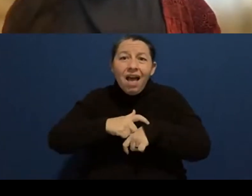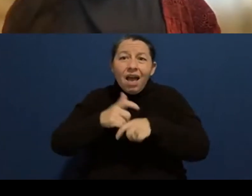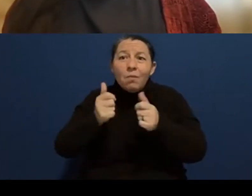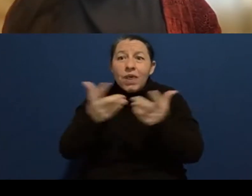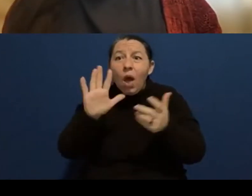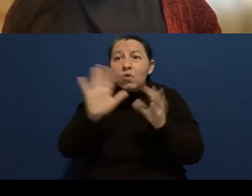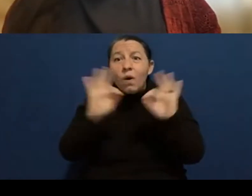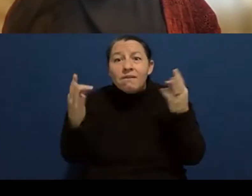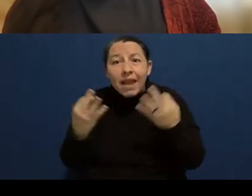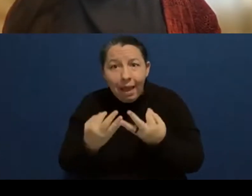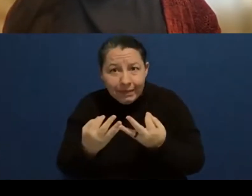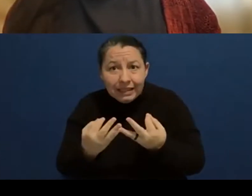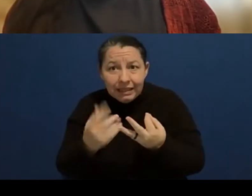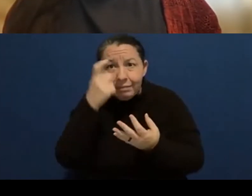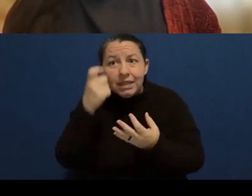good care of your health.